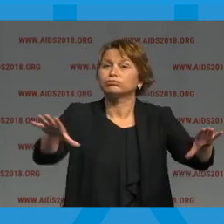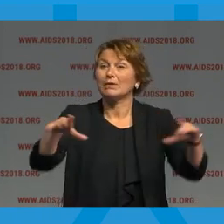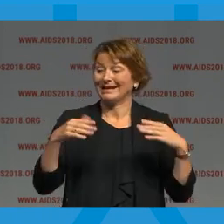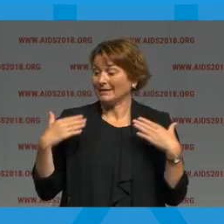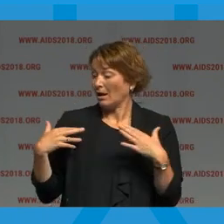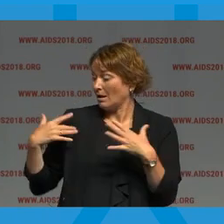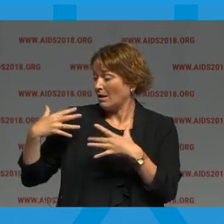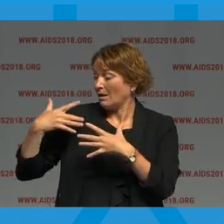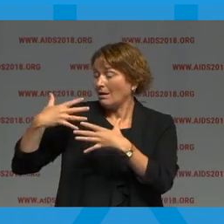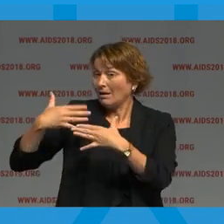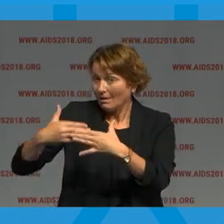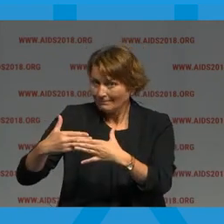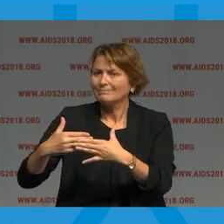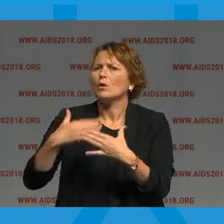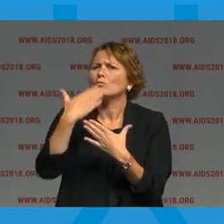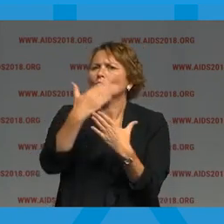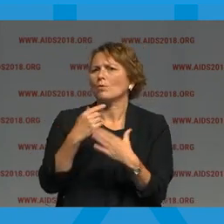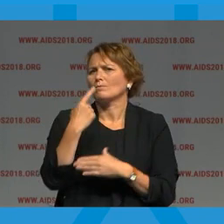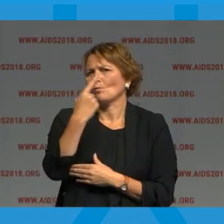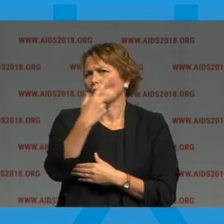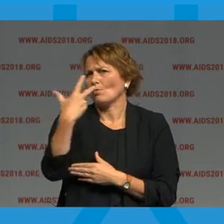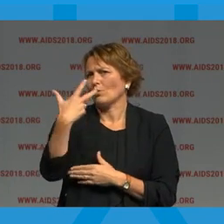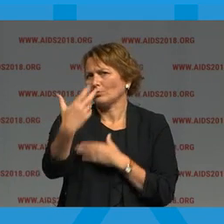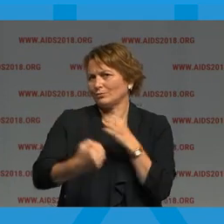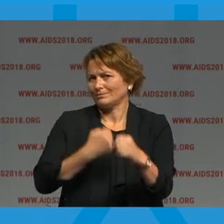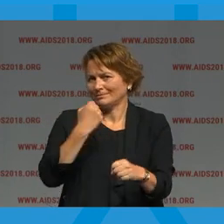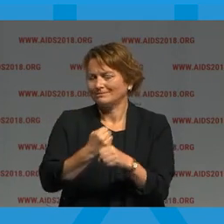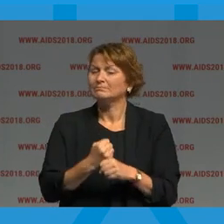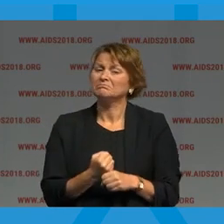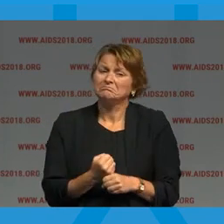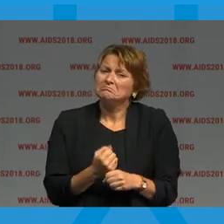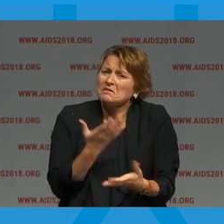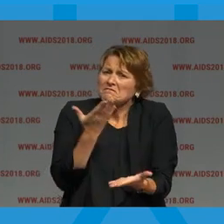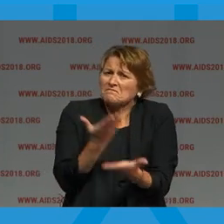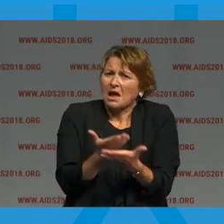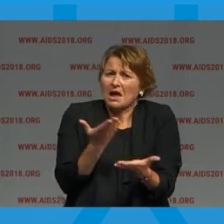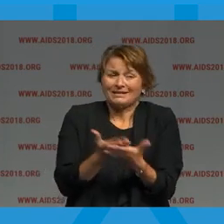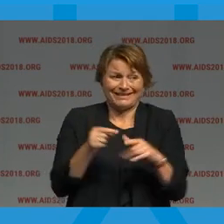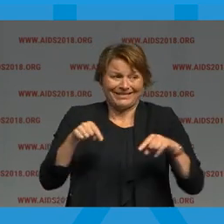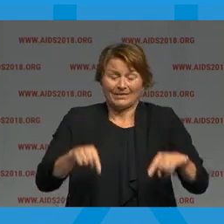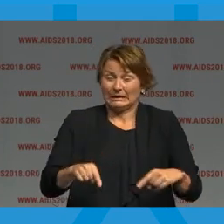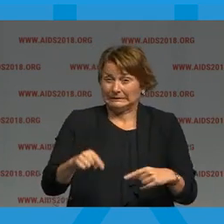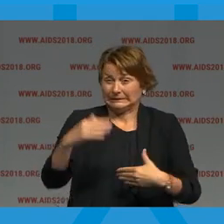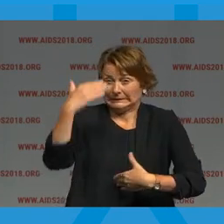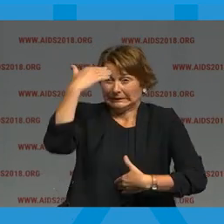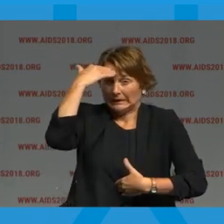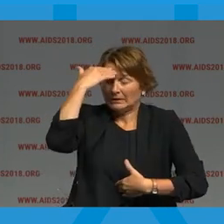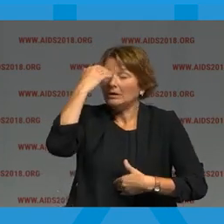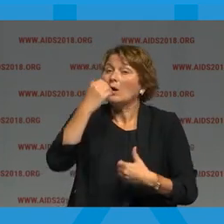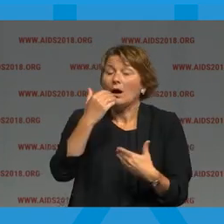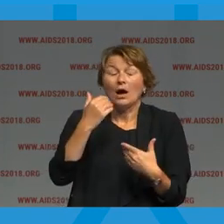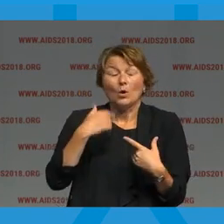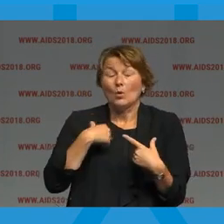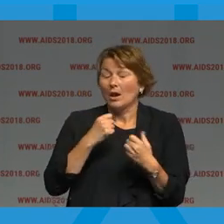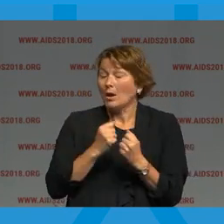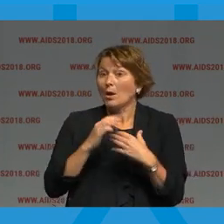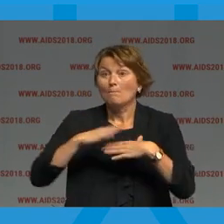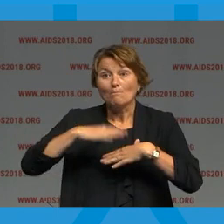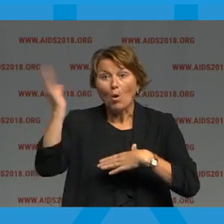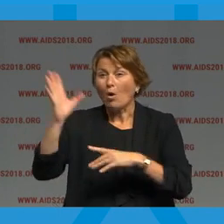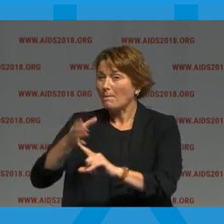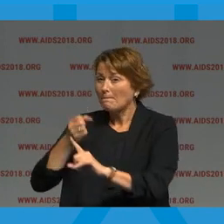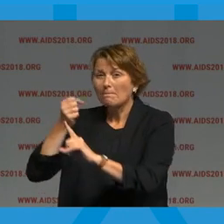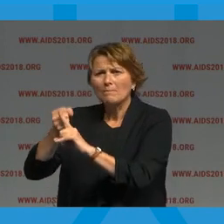program. It is a fact that this disease disproportionately impacts women